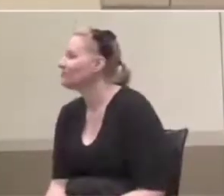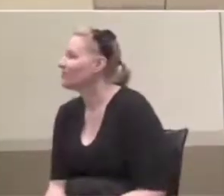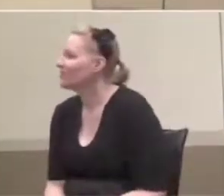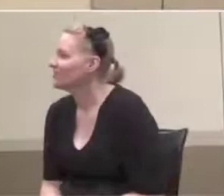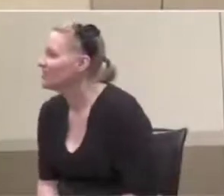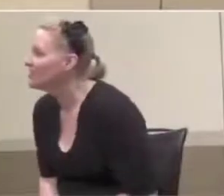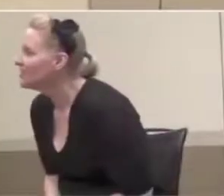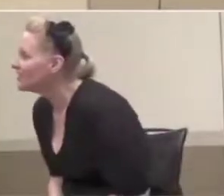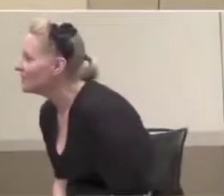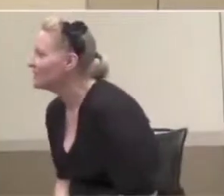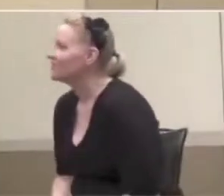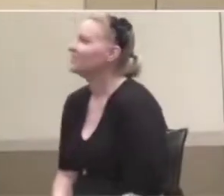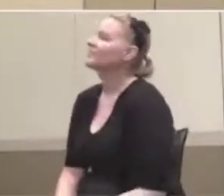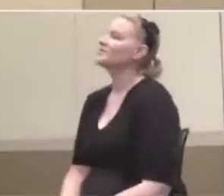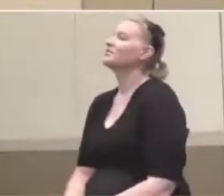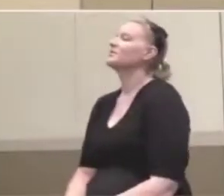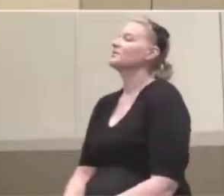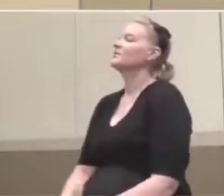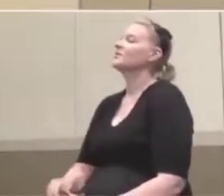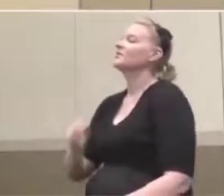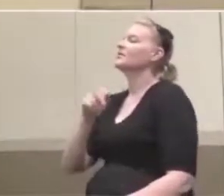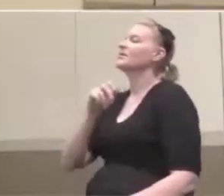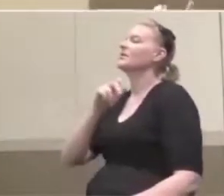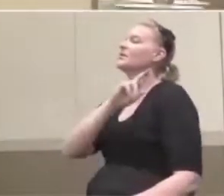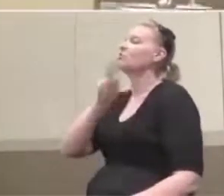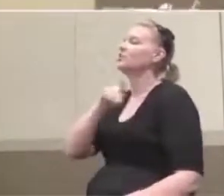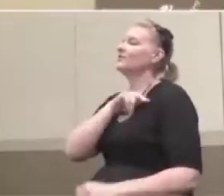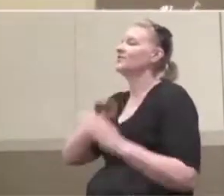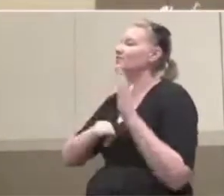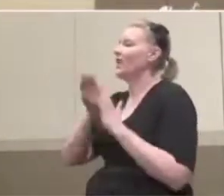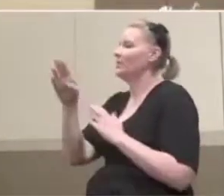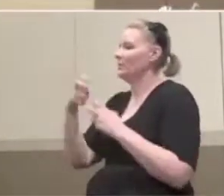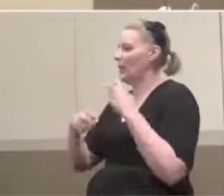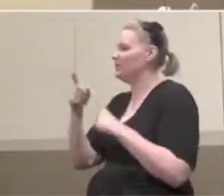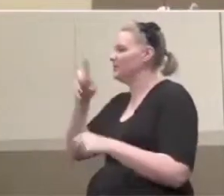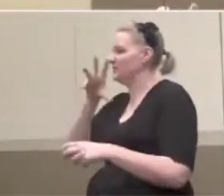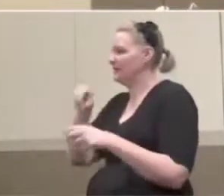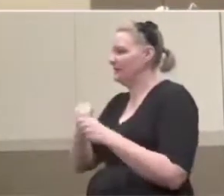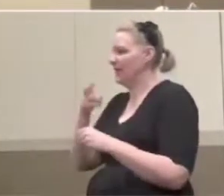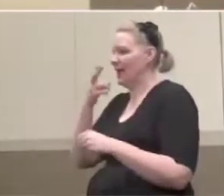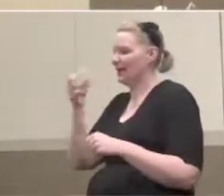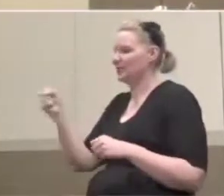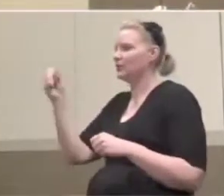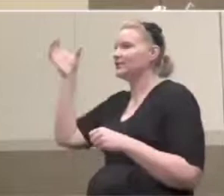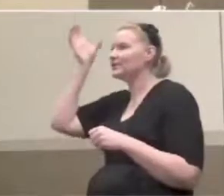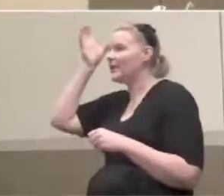probably somewhere grade school, he's in high school, and cognitive.